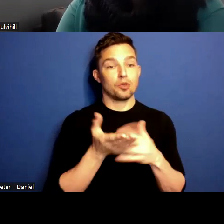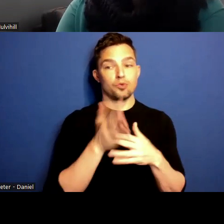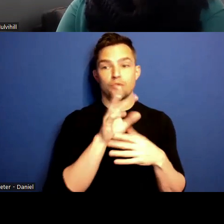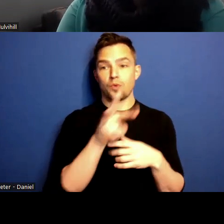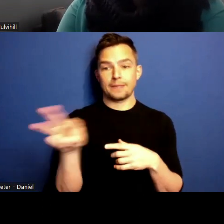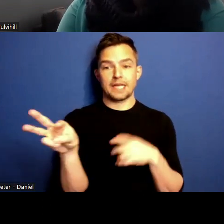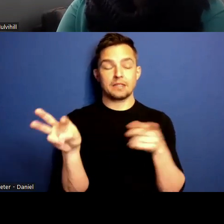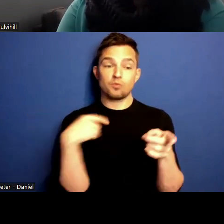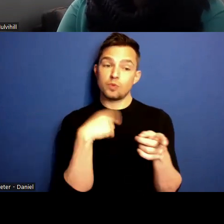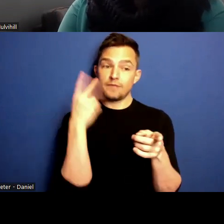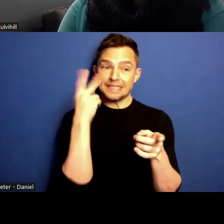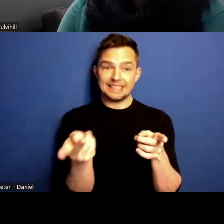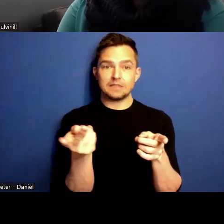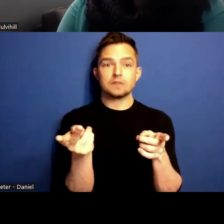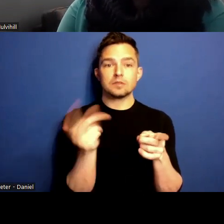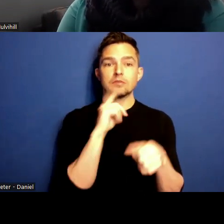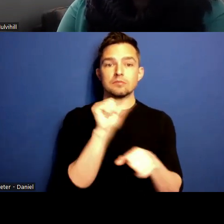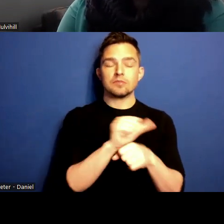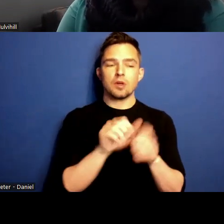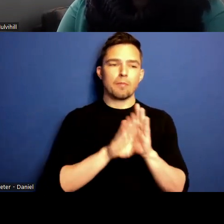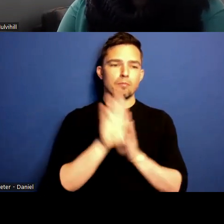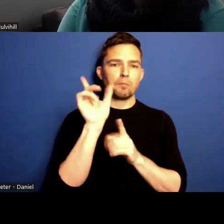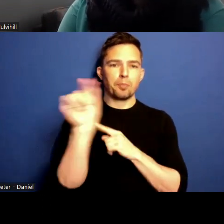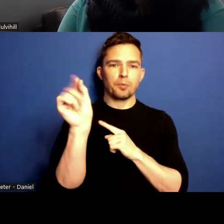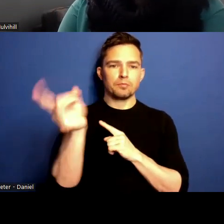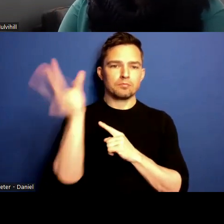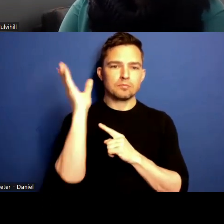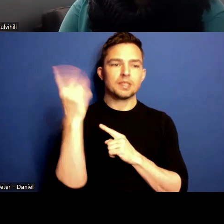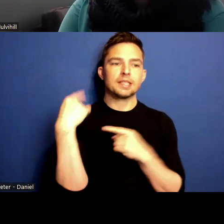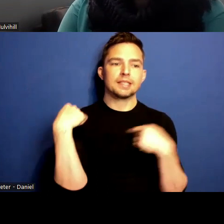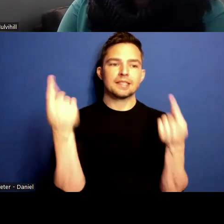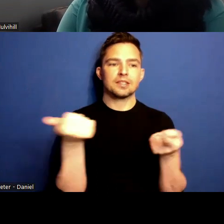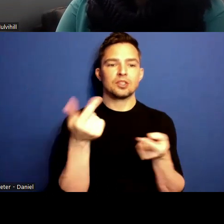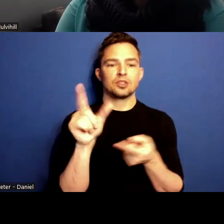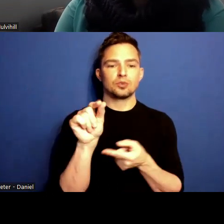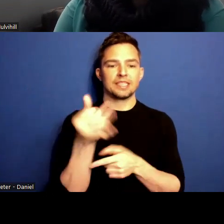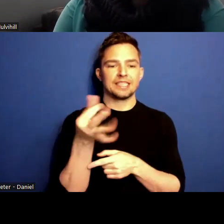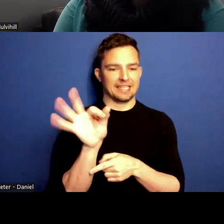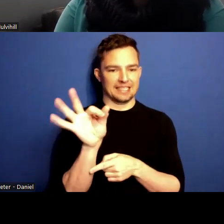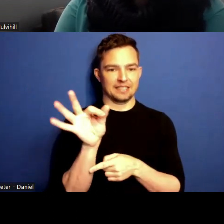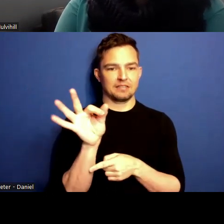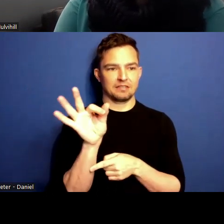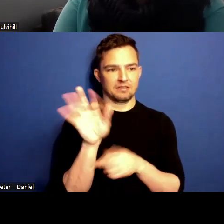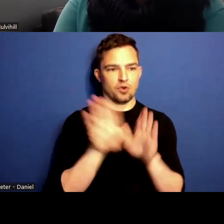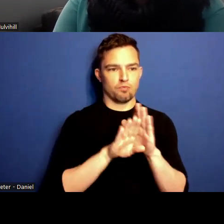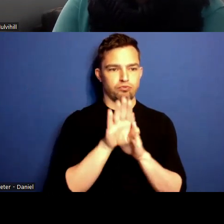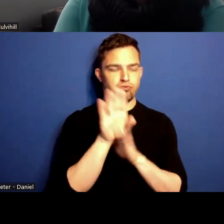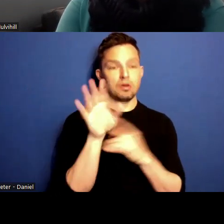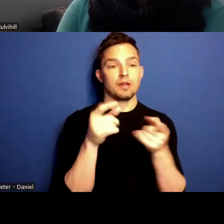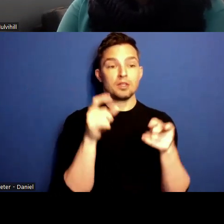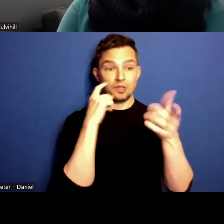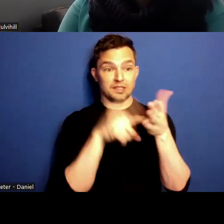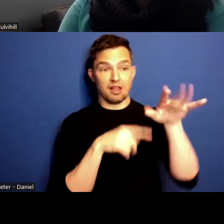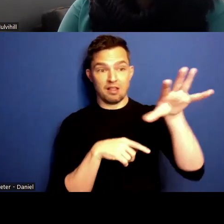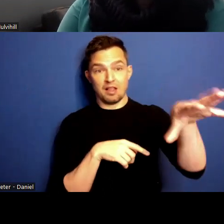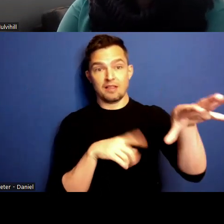have seen those absolutely skyrocket since 2019. And so you can see here that